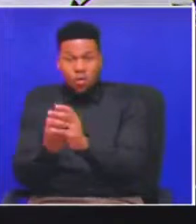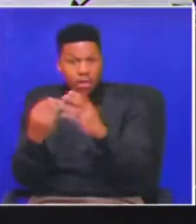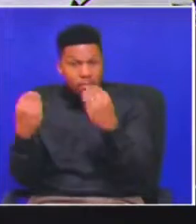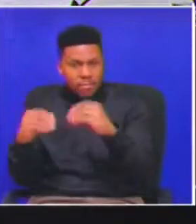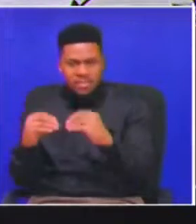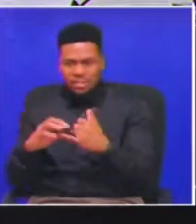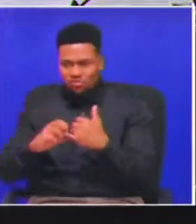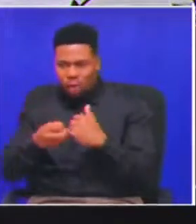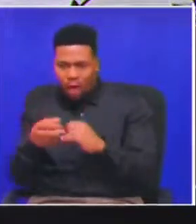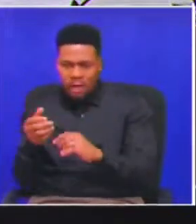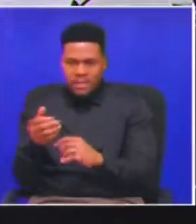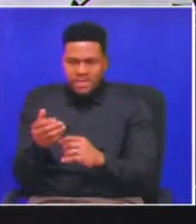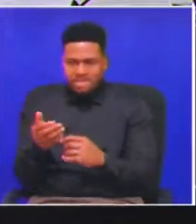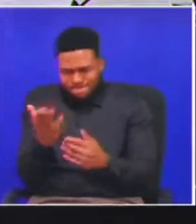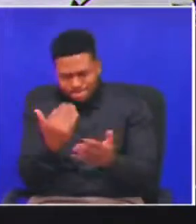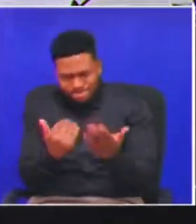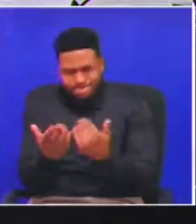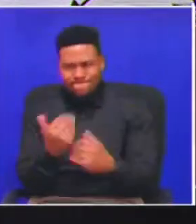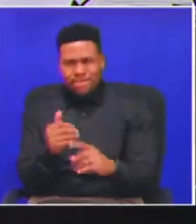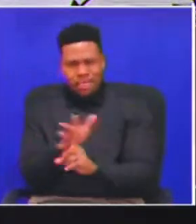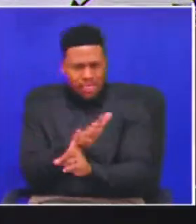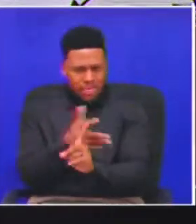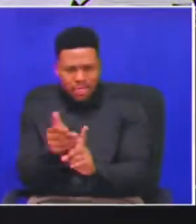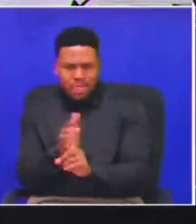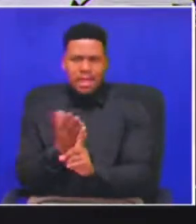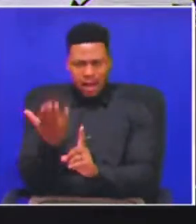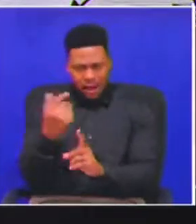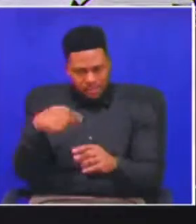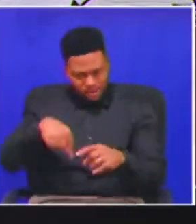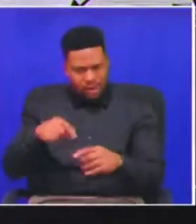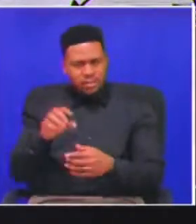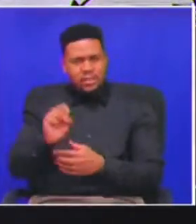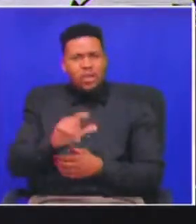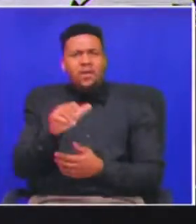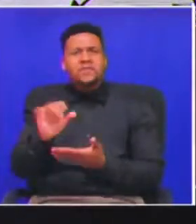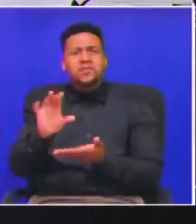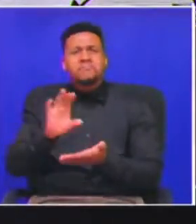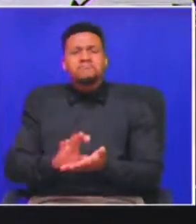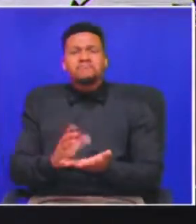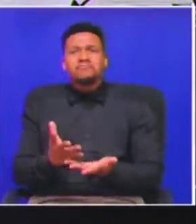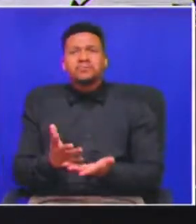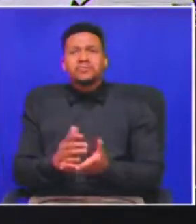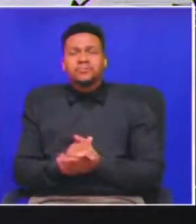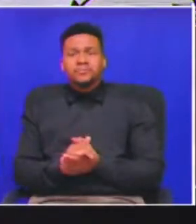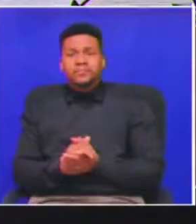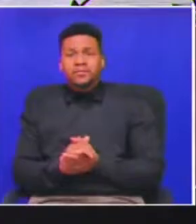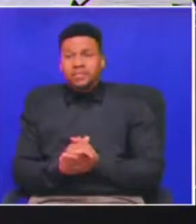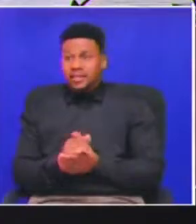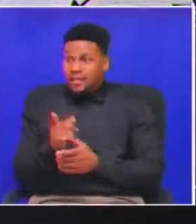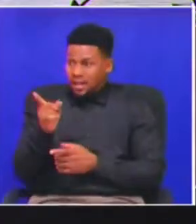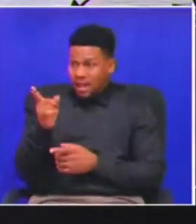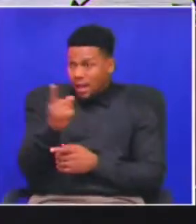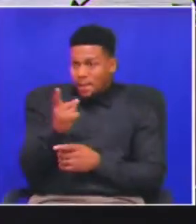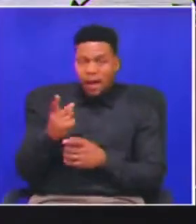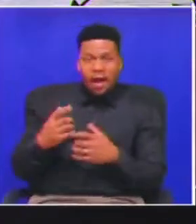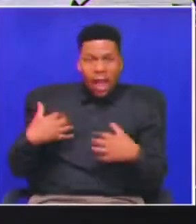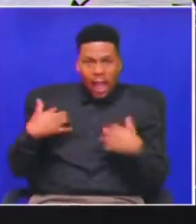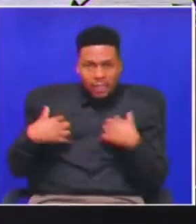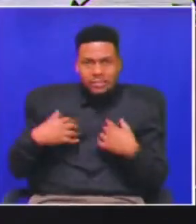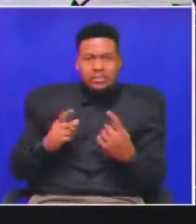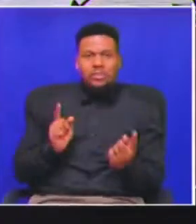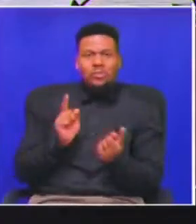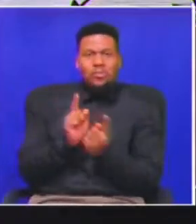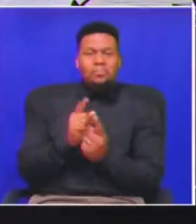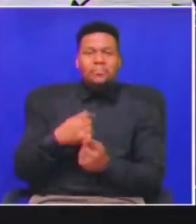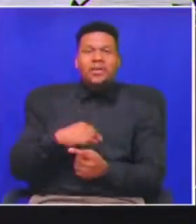And they appreciate that they come to meet us. And as they meet us, they say, we want